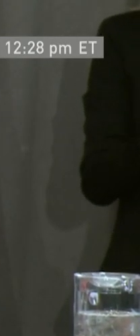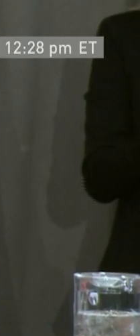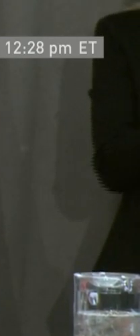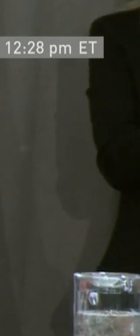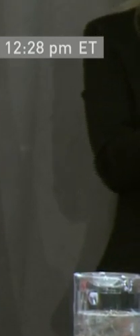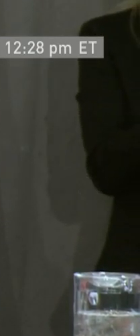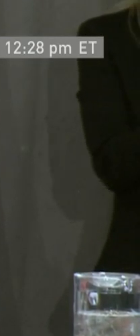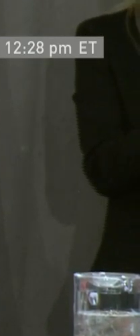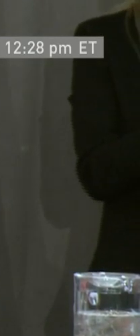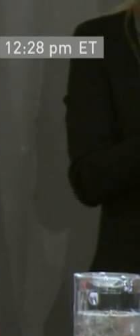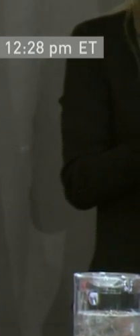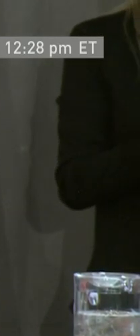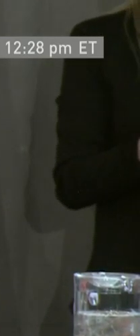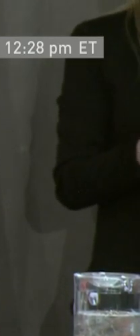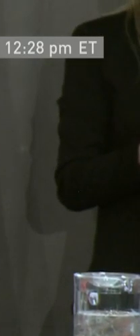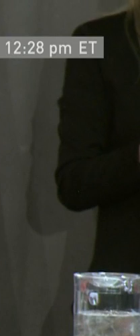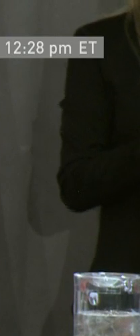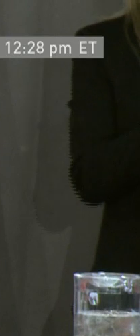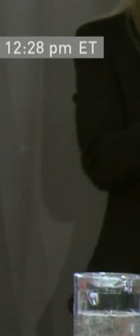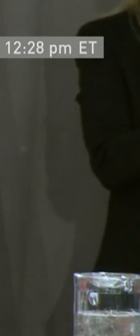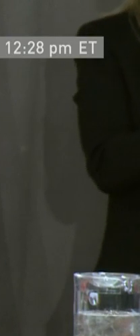of a rate cut today?